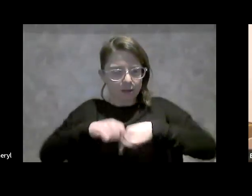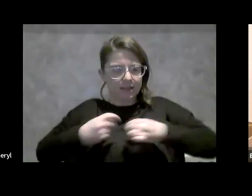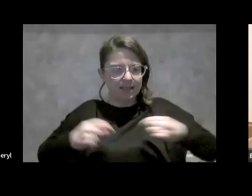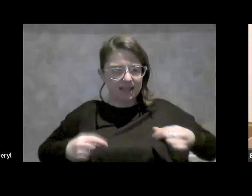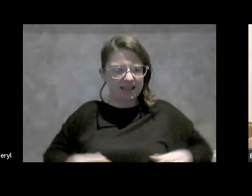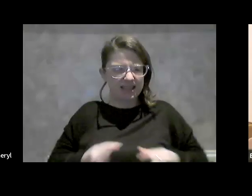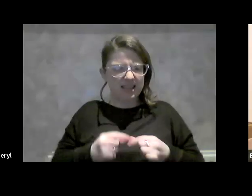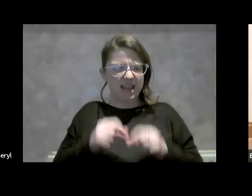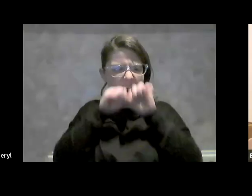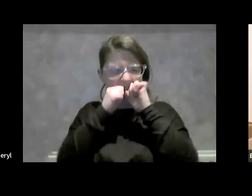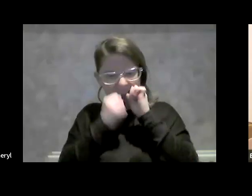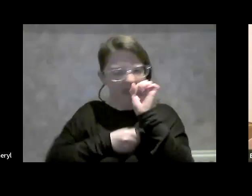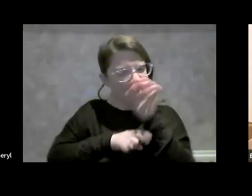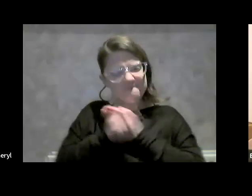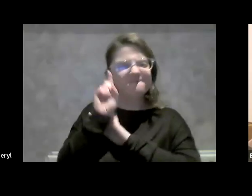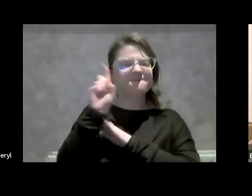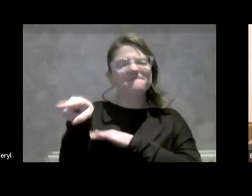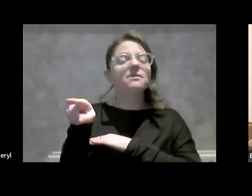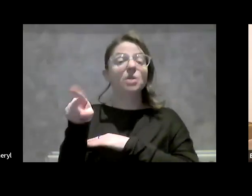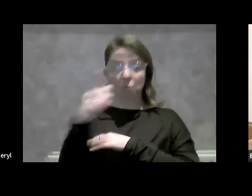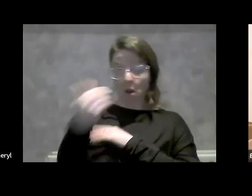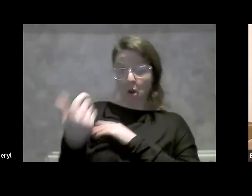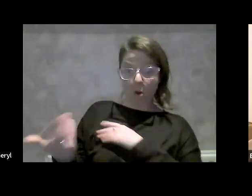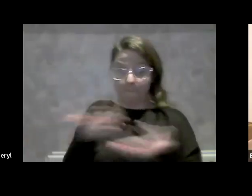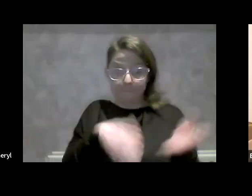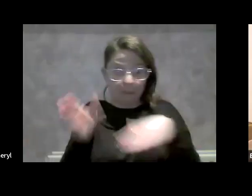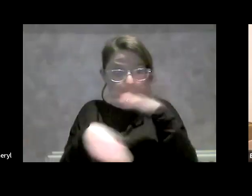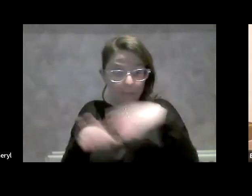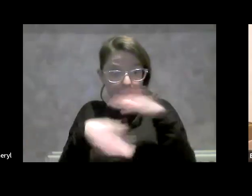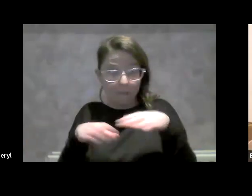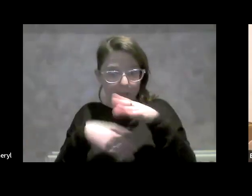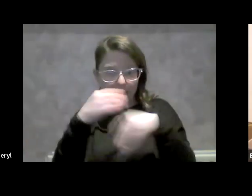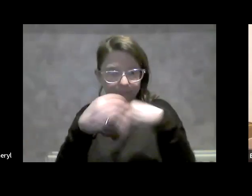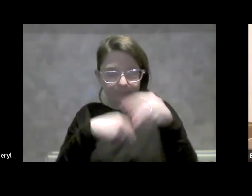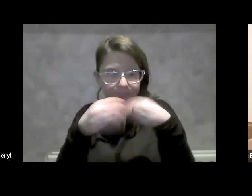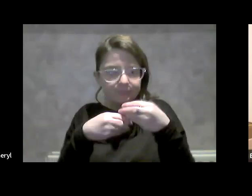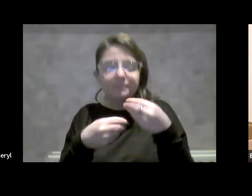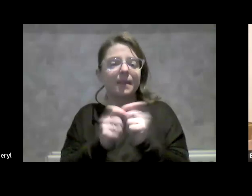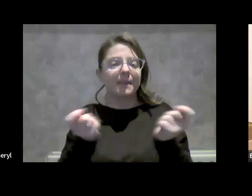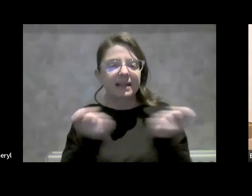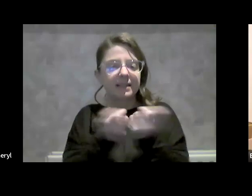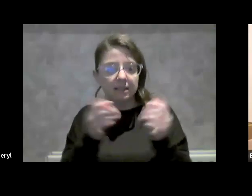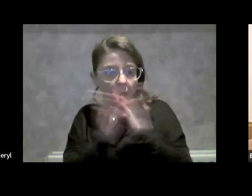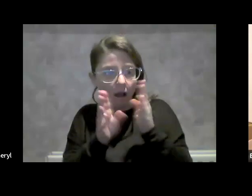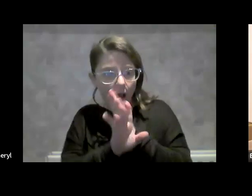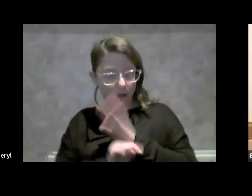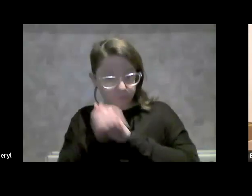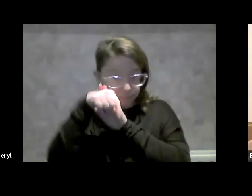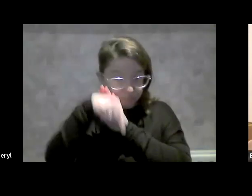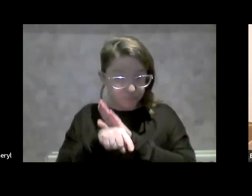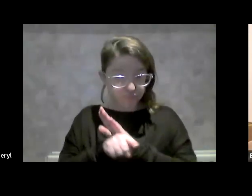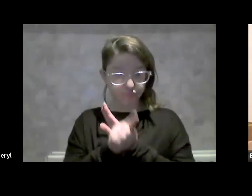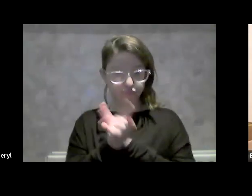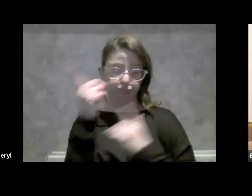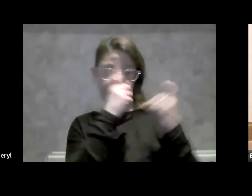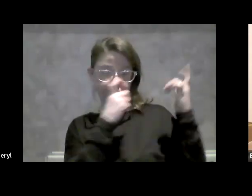intestine. She would have us back there in a second, bundle us up in the pages of an old Cosmo and smuggle us gassed on